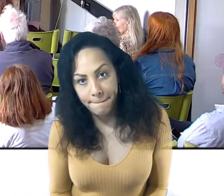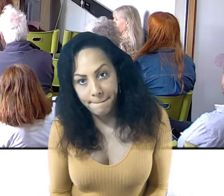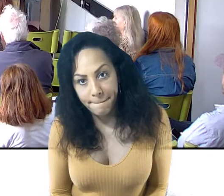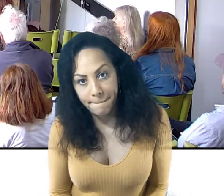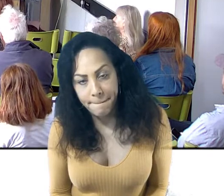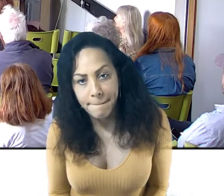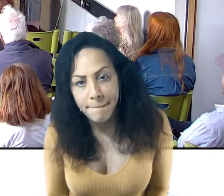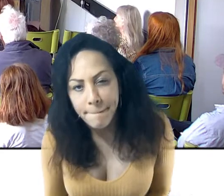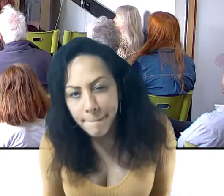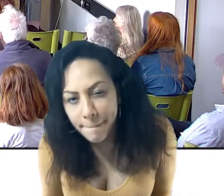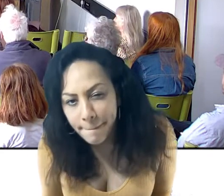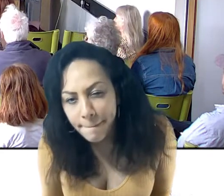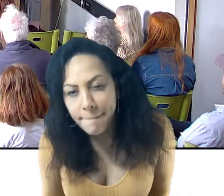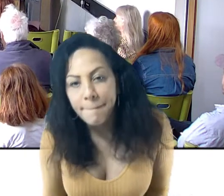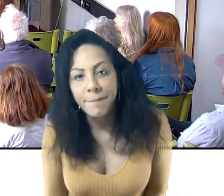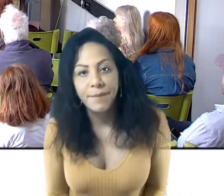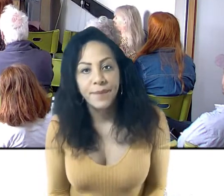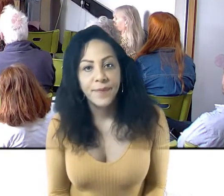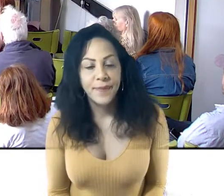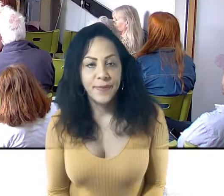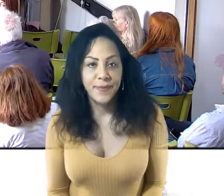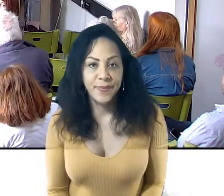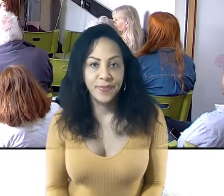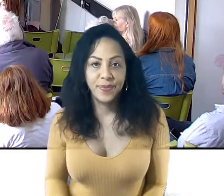history of